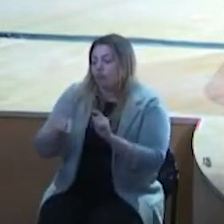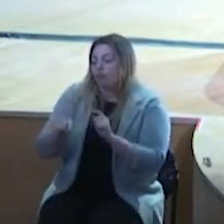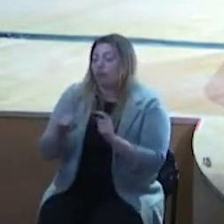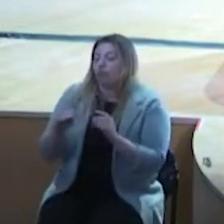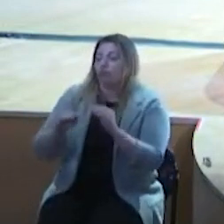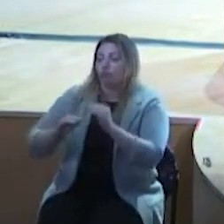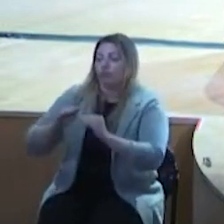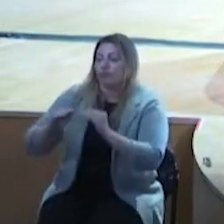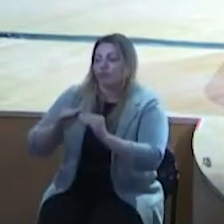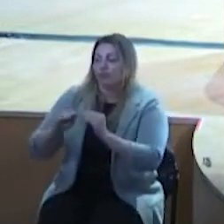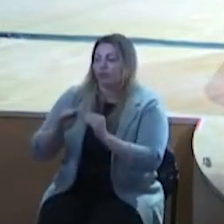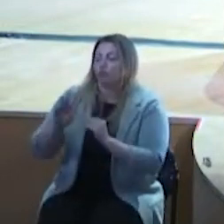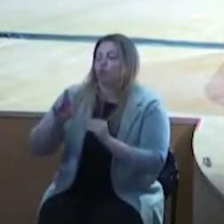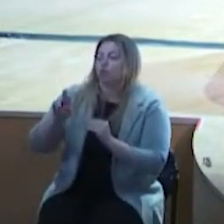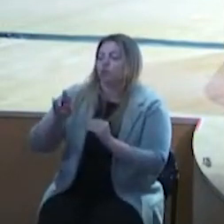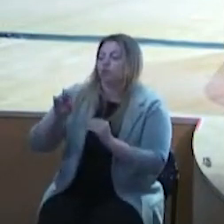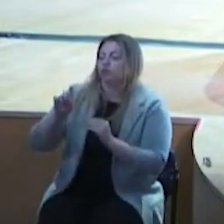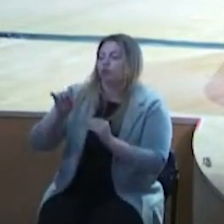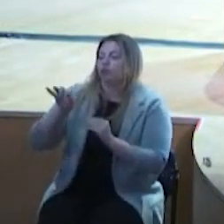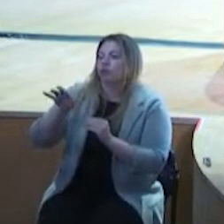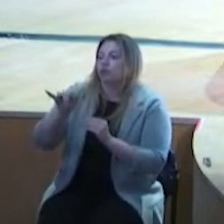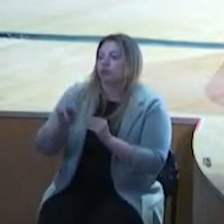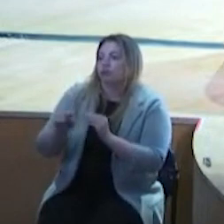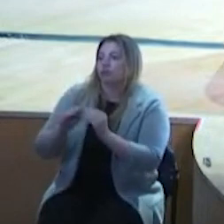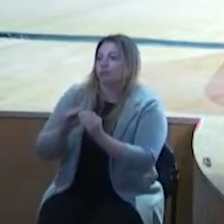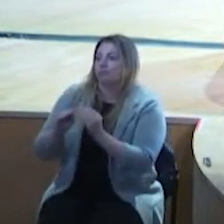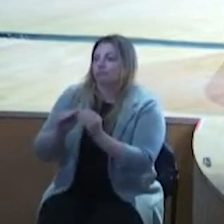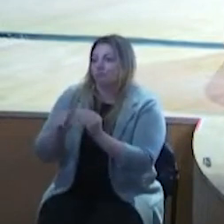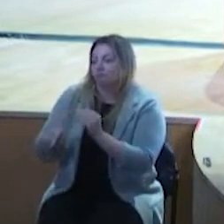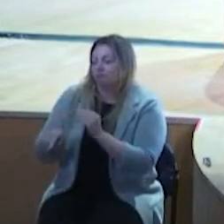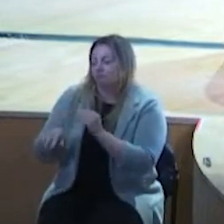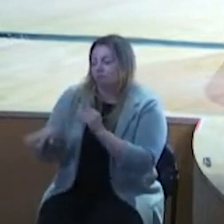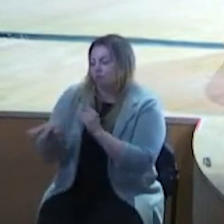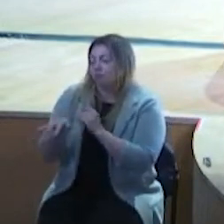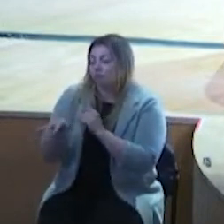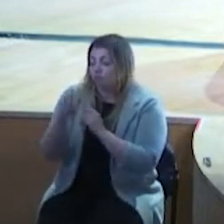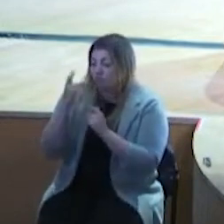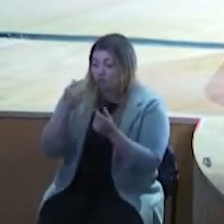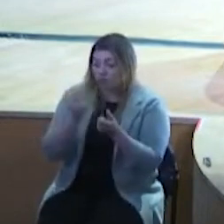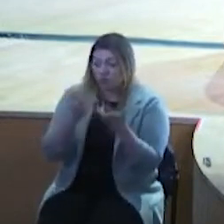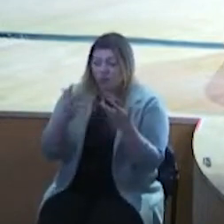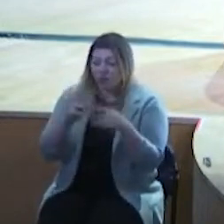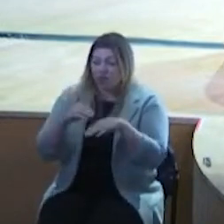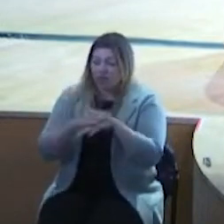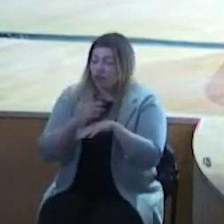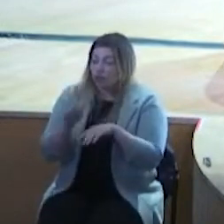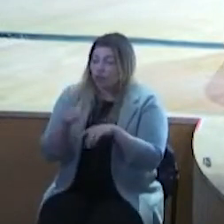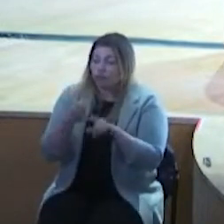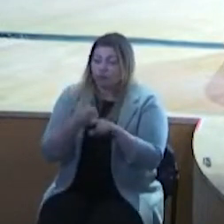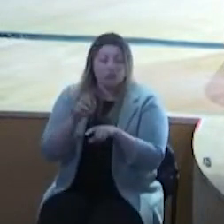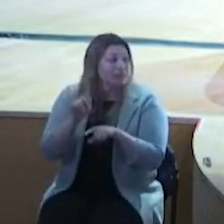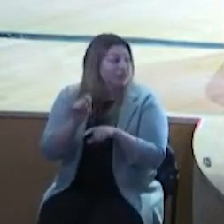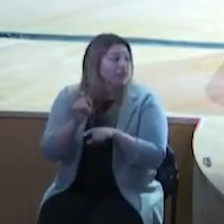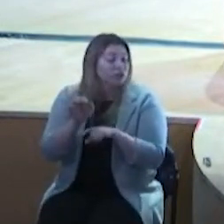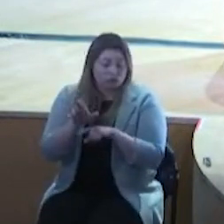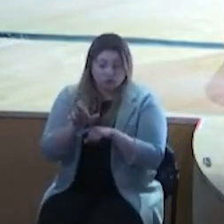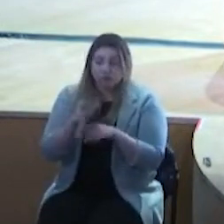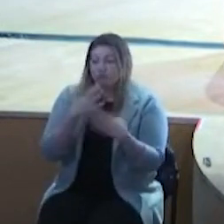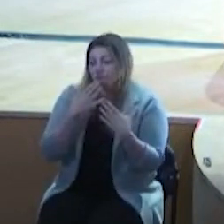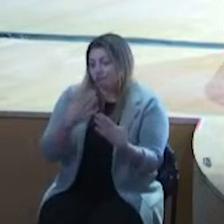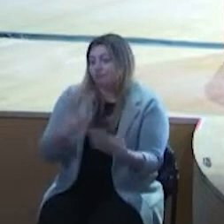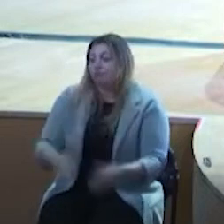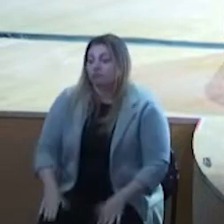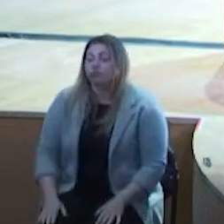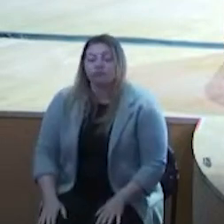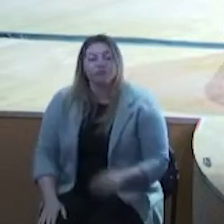because there's so much that's affected simply just by the tankers alone. Thank you. Hajka. All